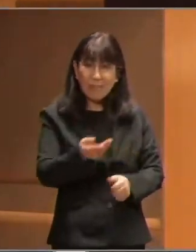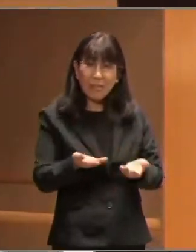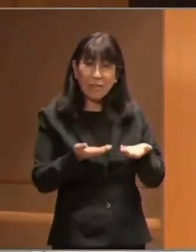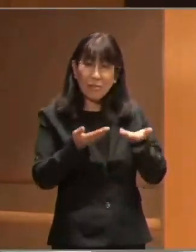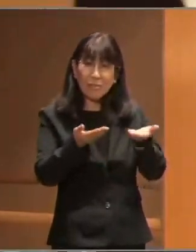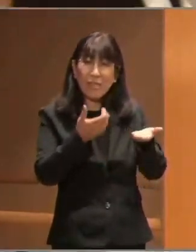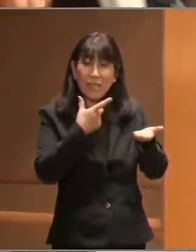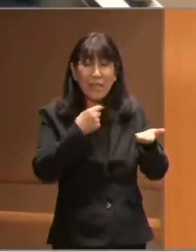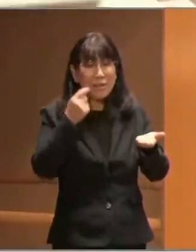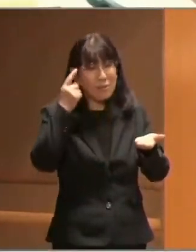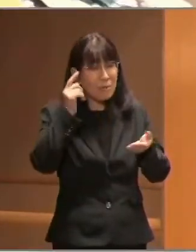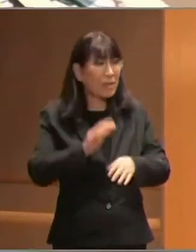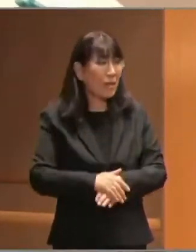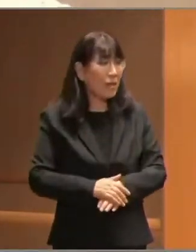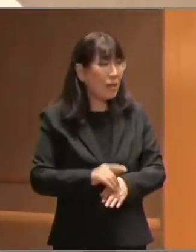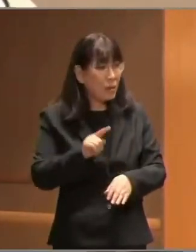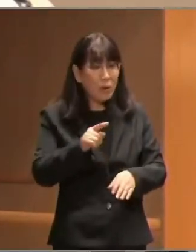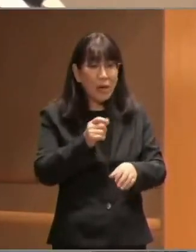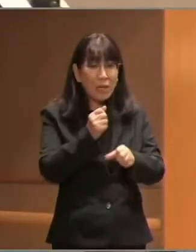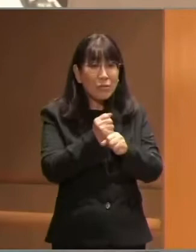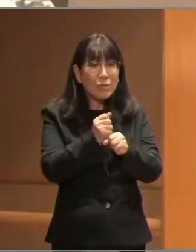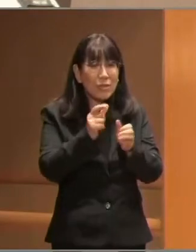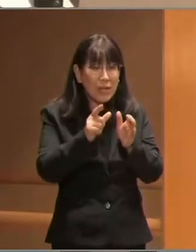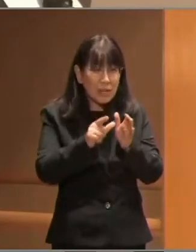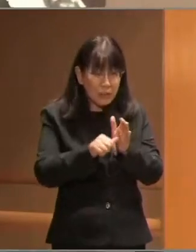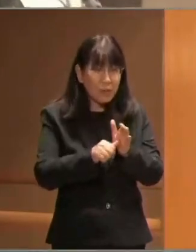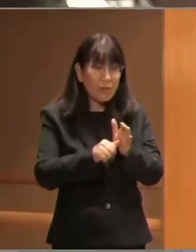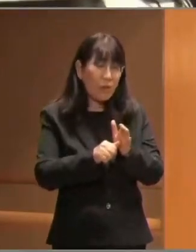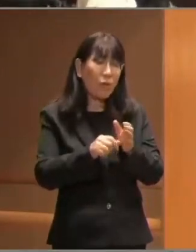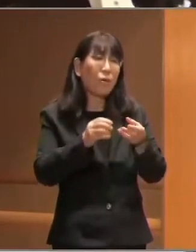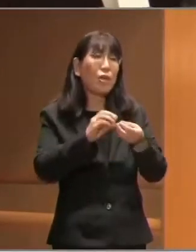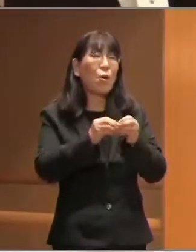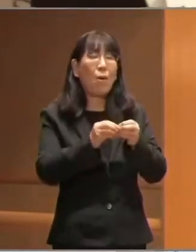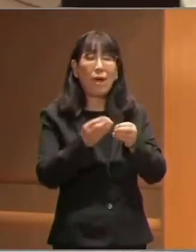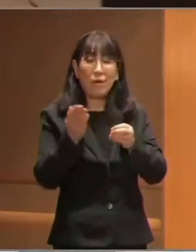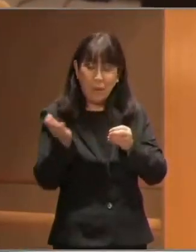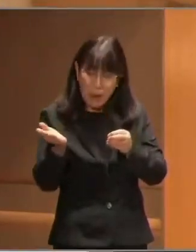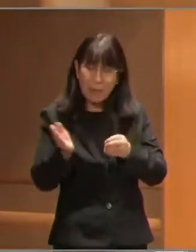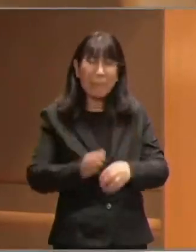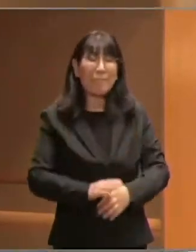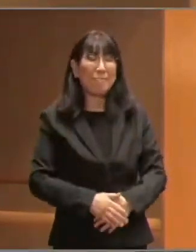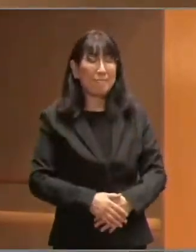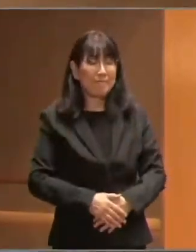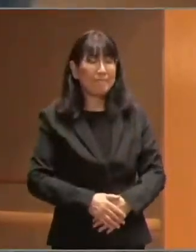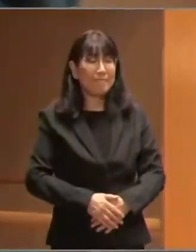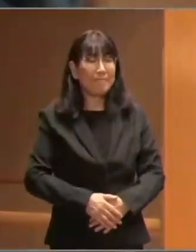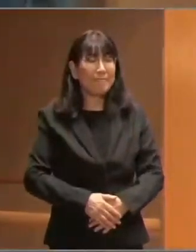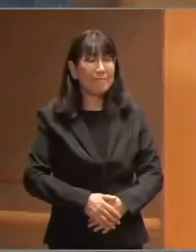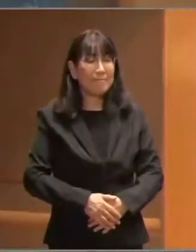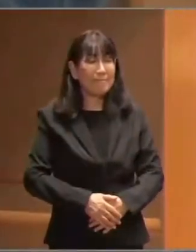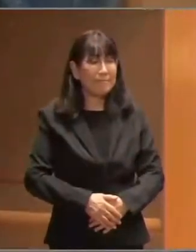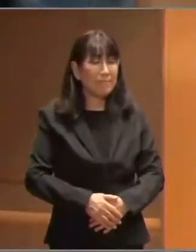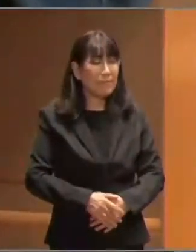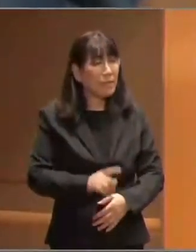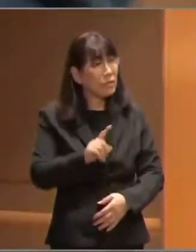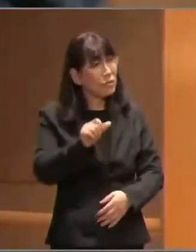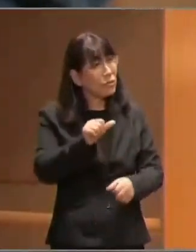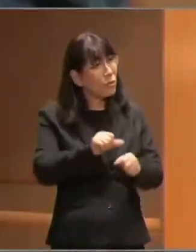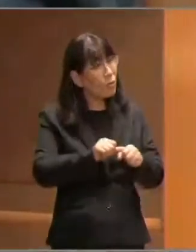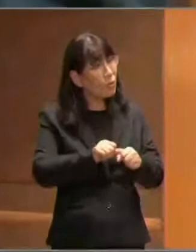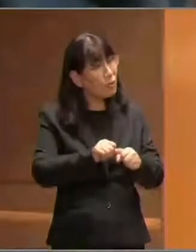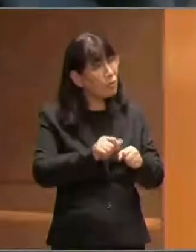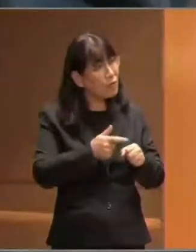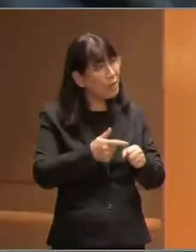of thousands of times. This cloth is when the Samu jacket was originally made. And the